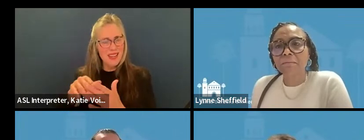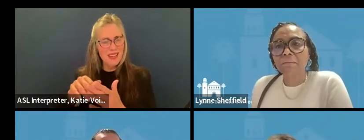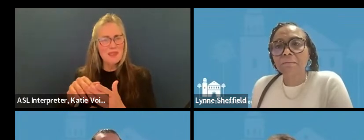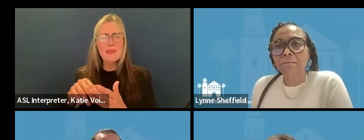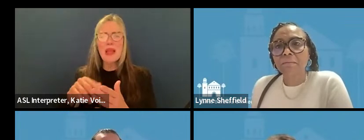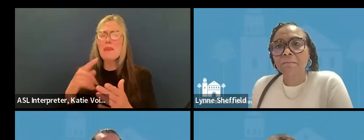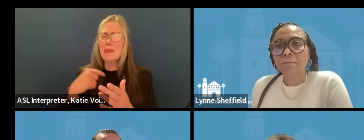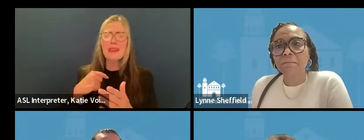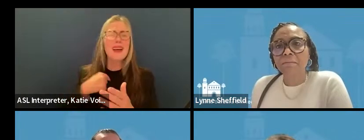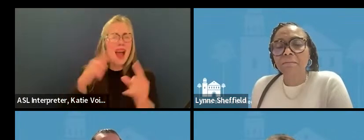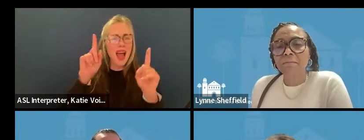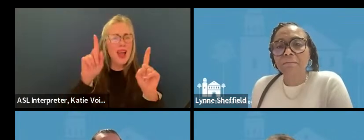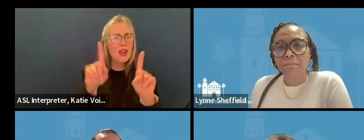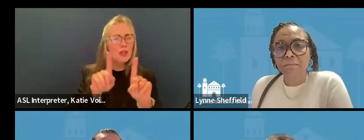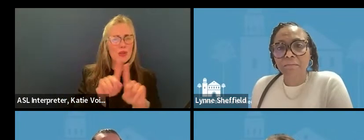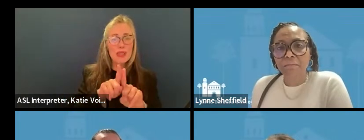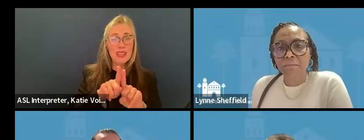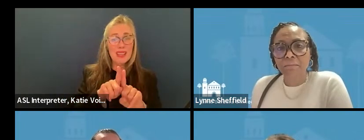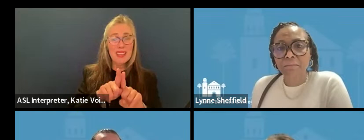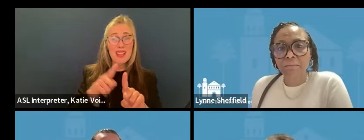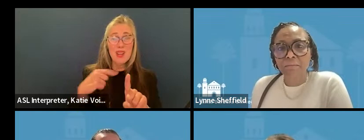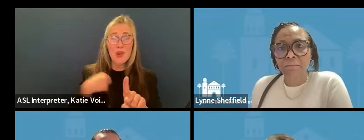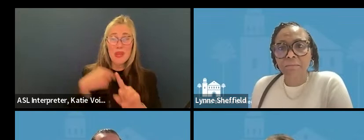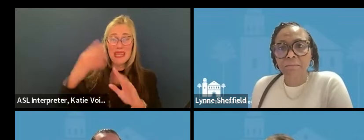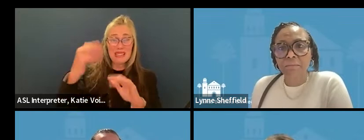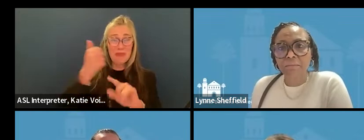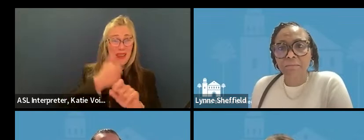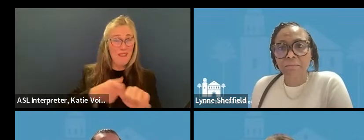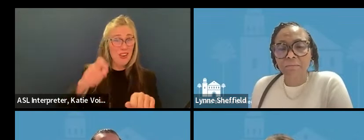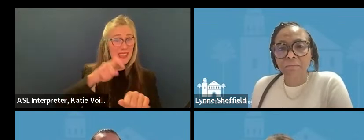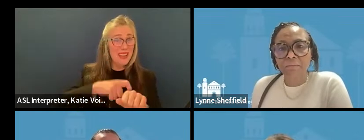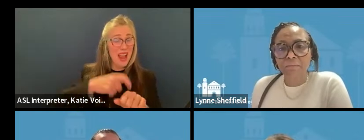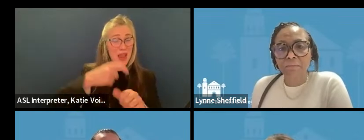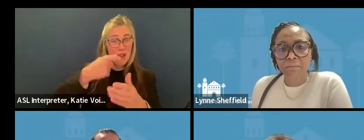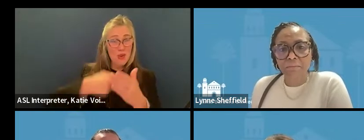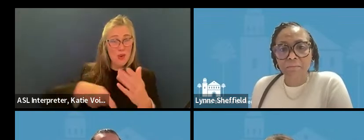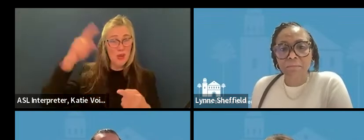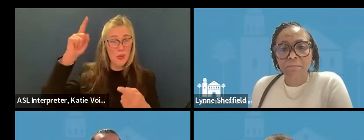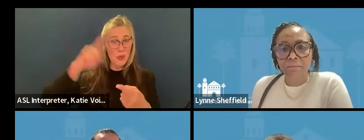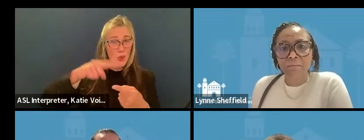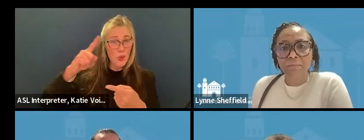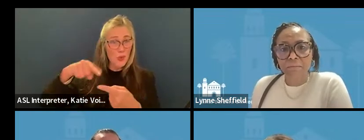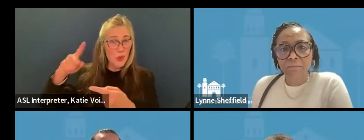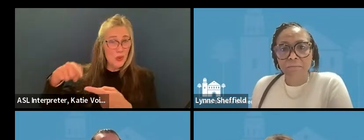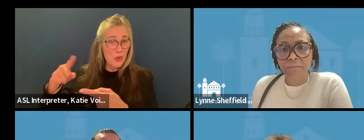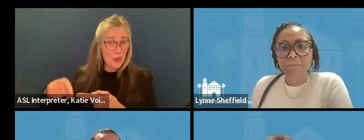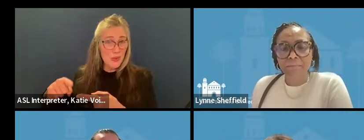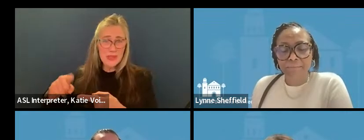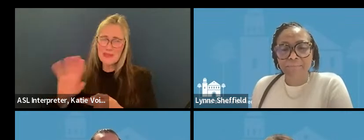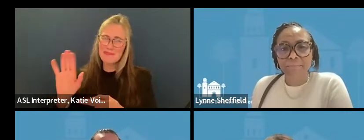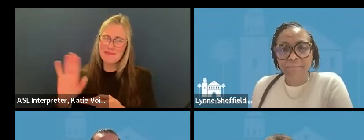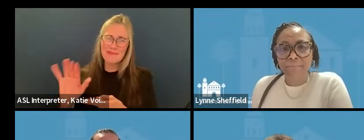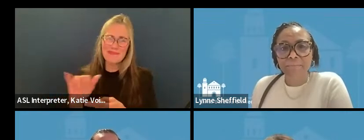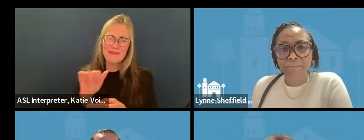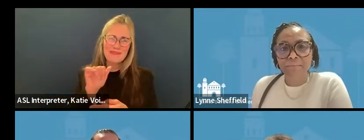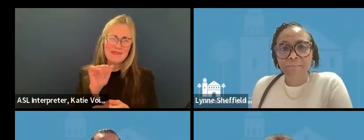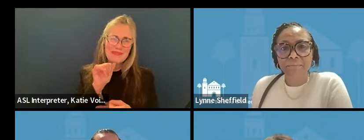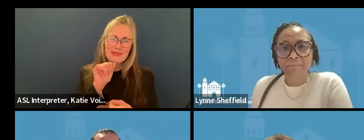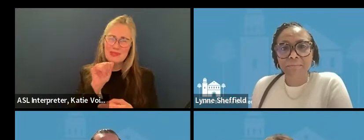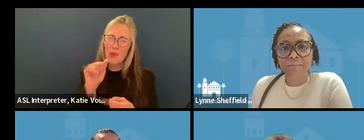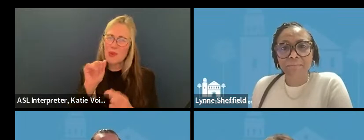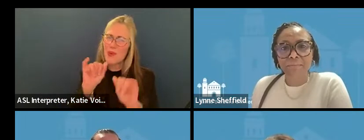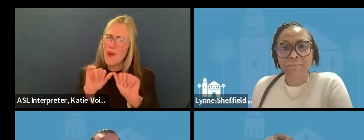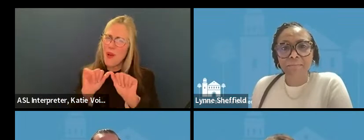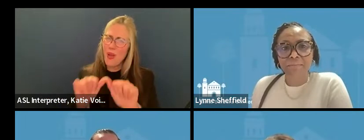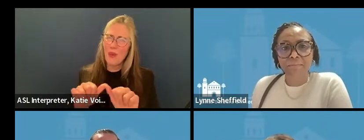don't expect them to reduce the rate and so forth in the future. Thank you.